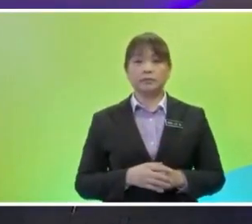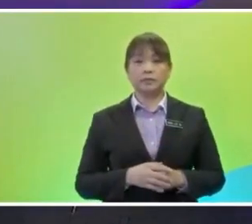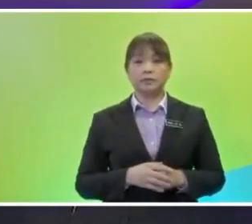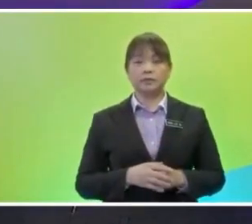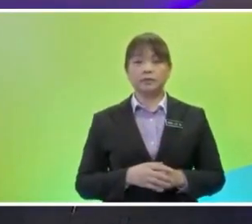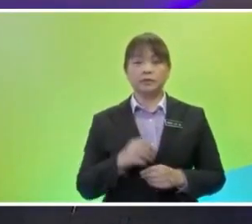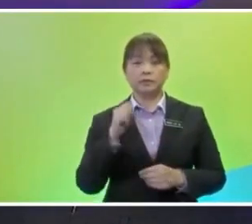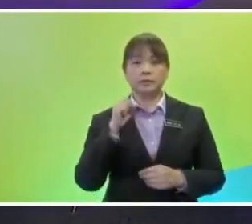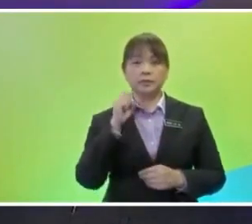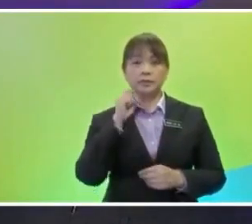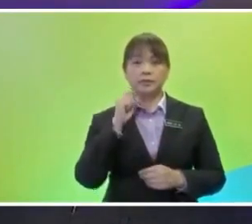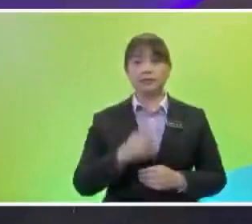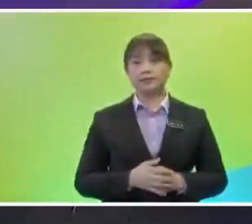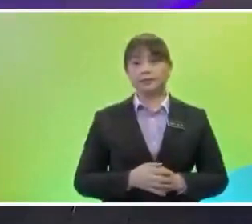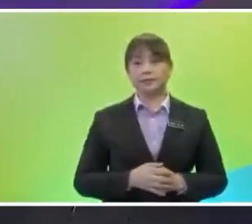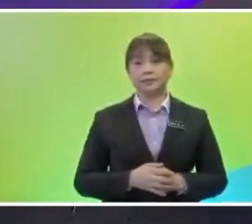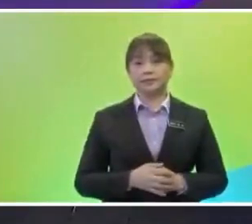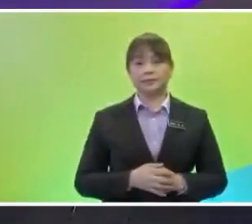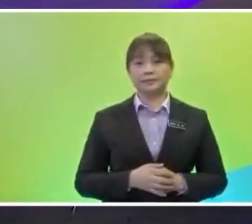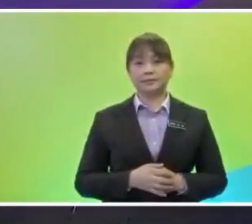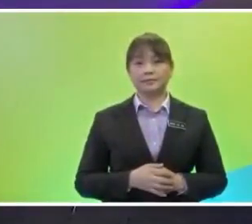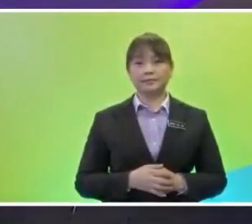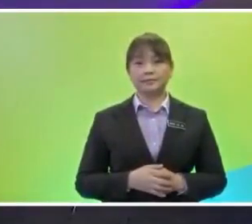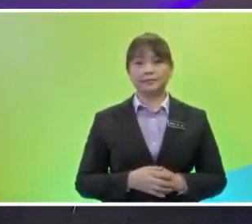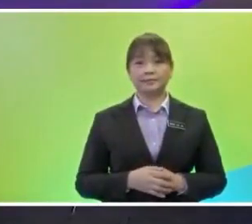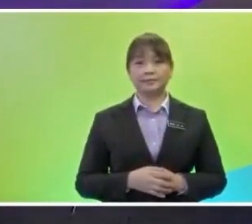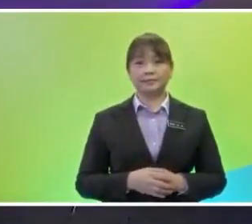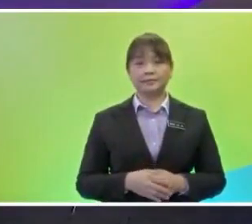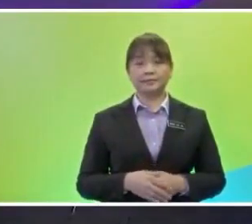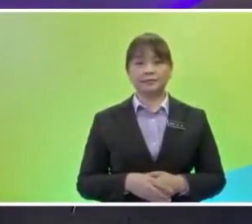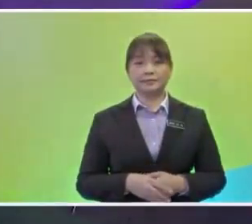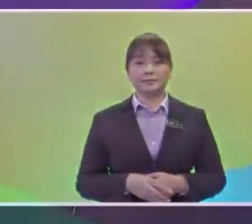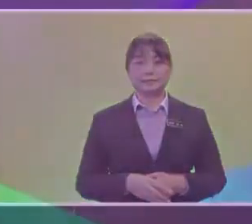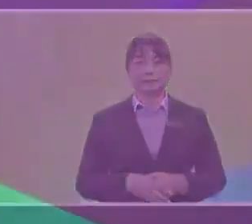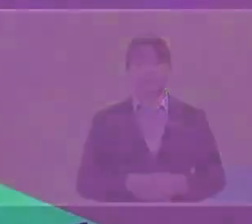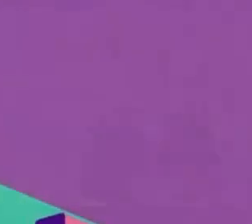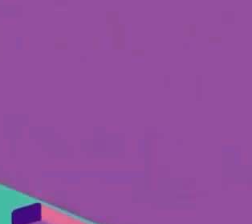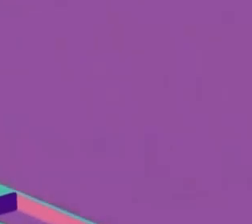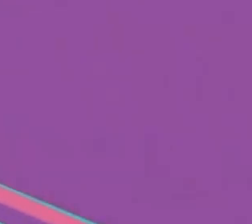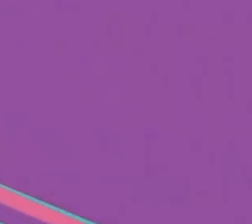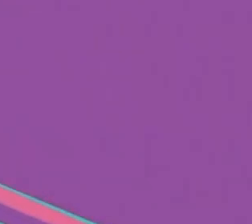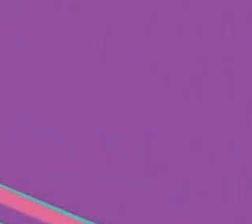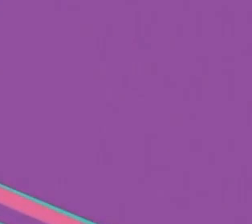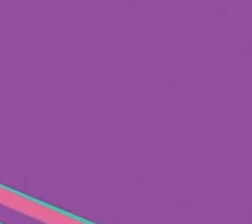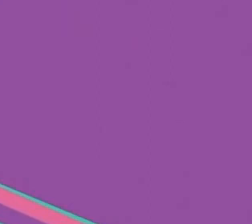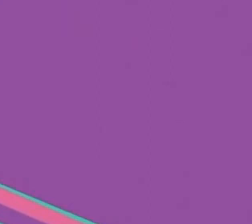now. I don't know. Okay, bye. Oh, okay. Bye. Bye, Ms. Zakiah. See you.